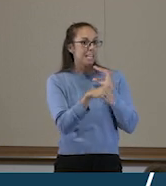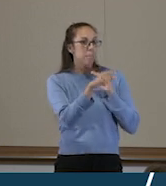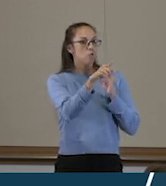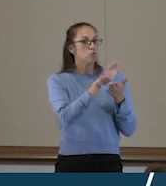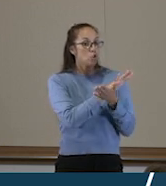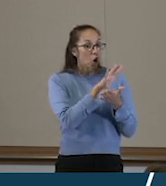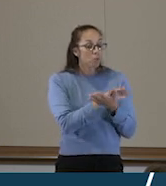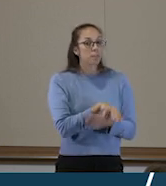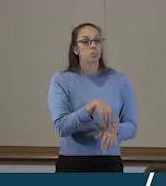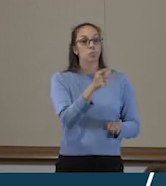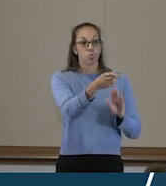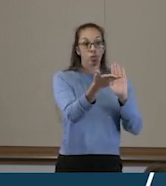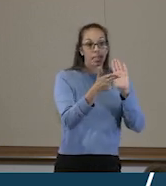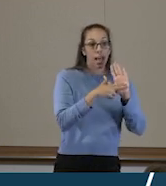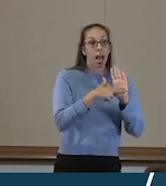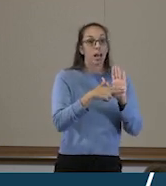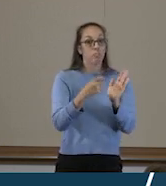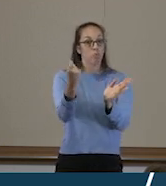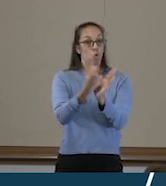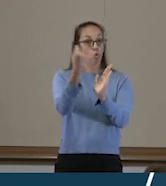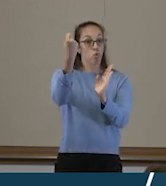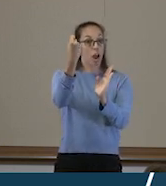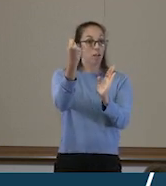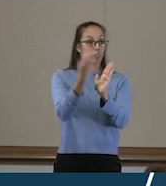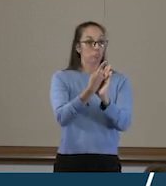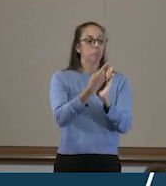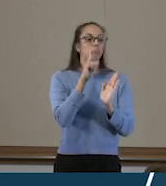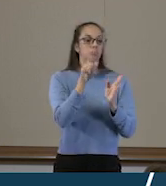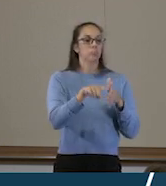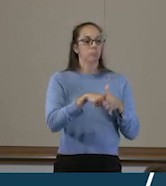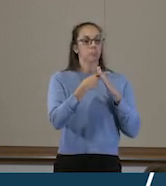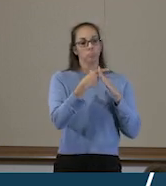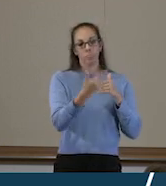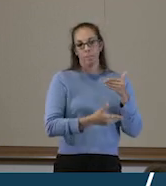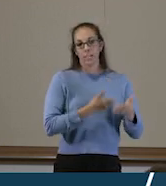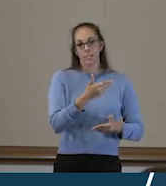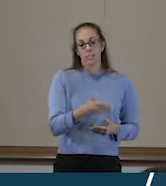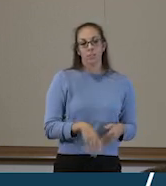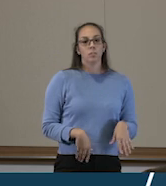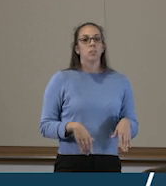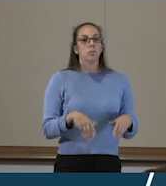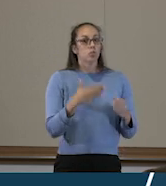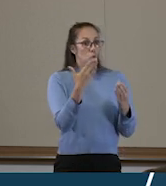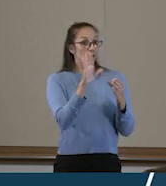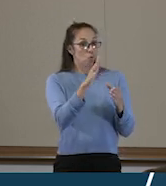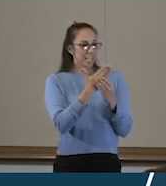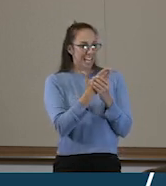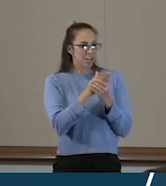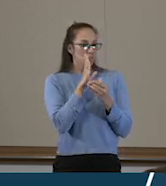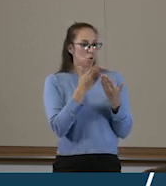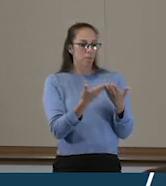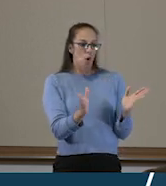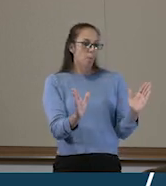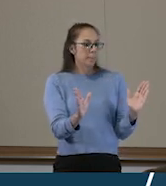You then sign and get them notarized, and then they're effective. We keep the case open. Generally, my